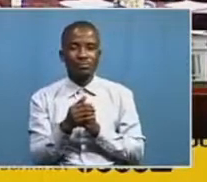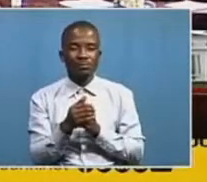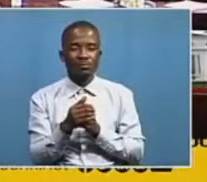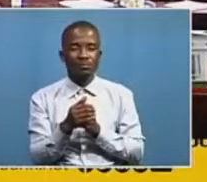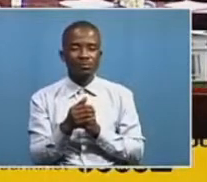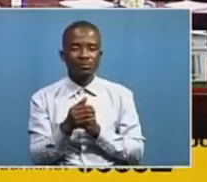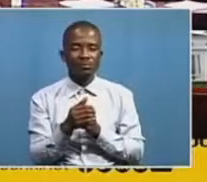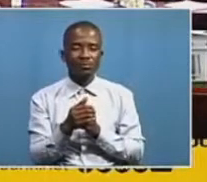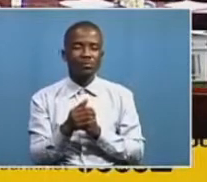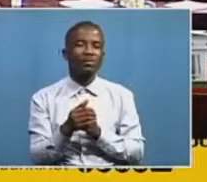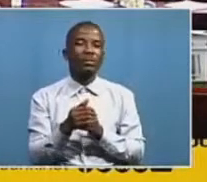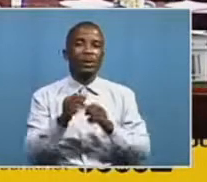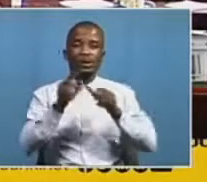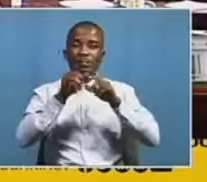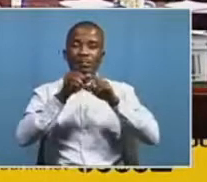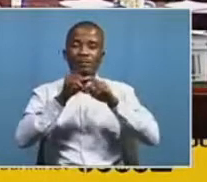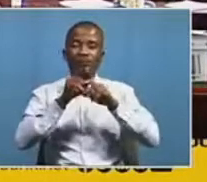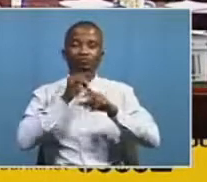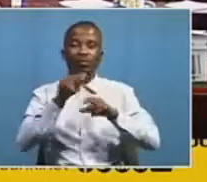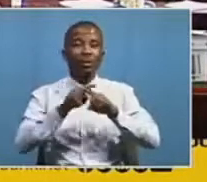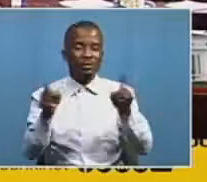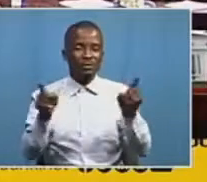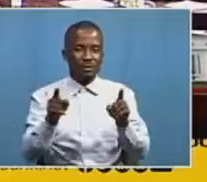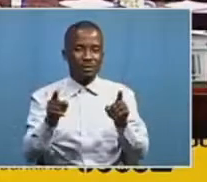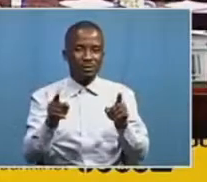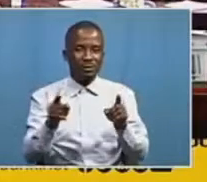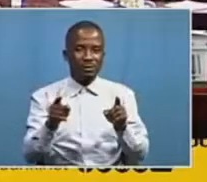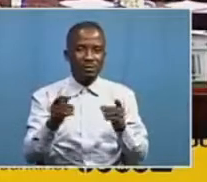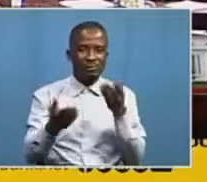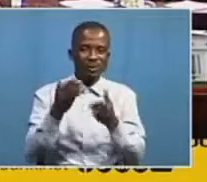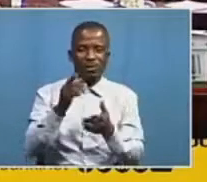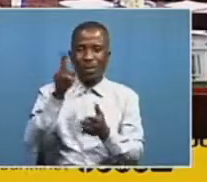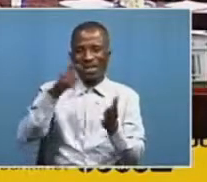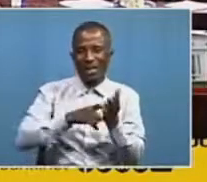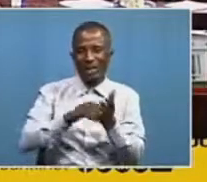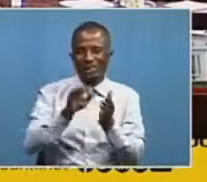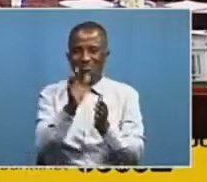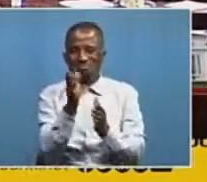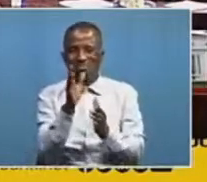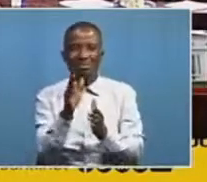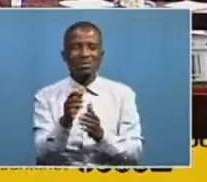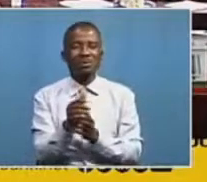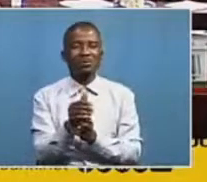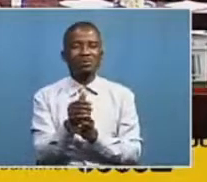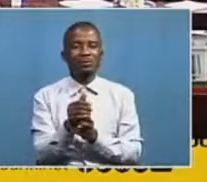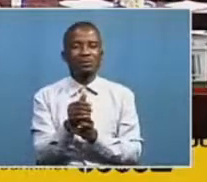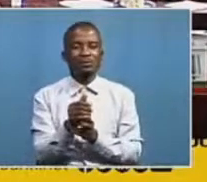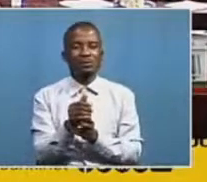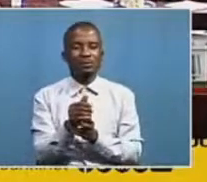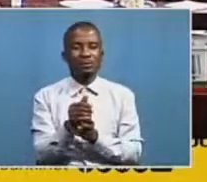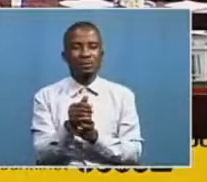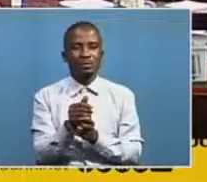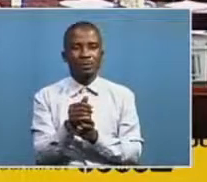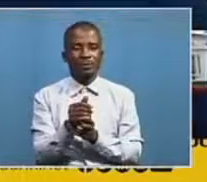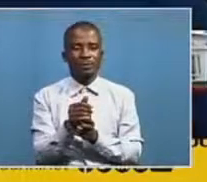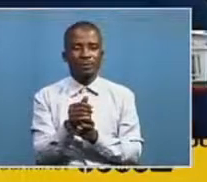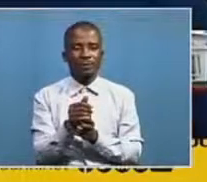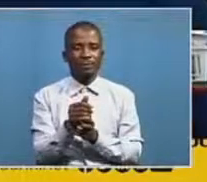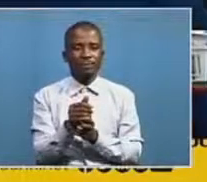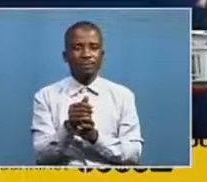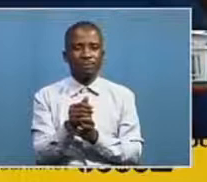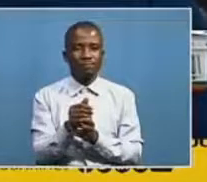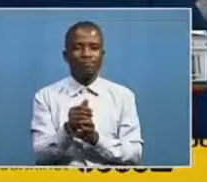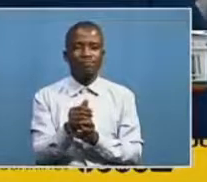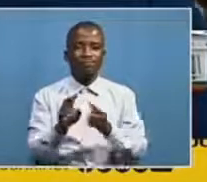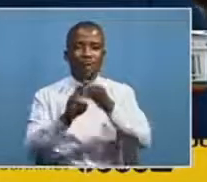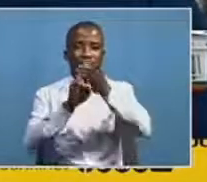13,433,573 are completely different, with a margin of 1,001 votes. End of quote.